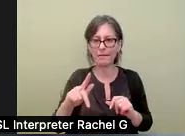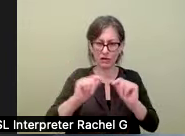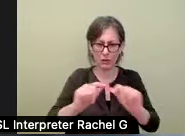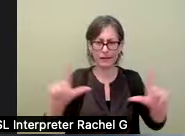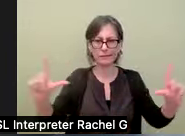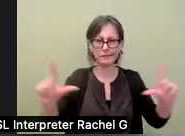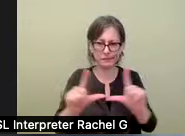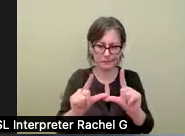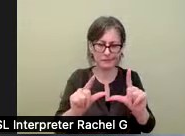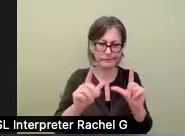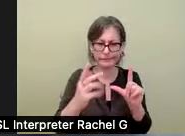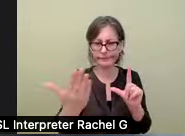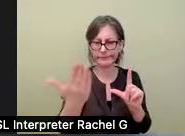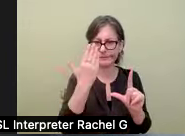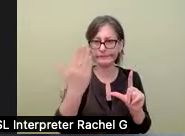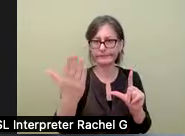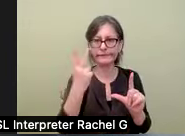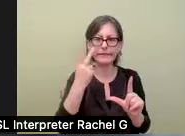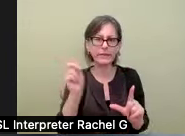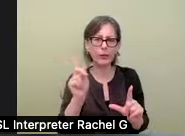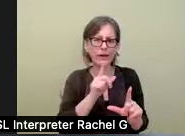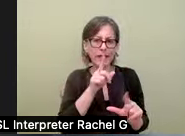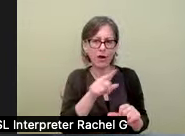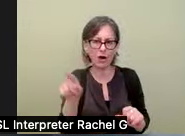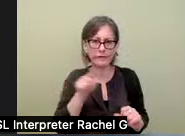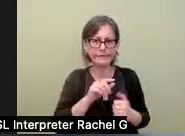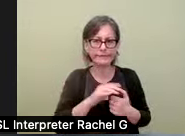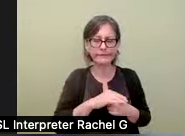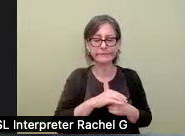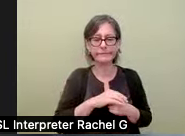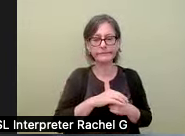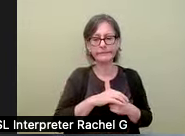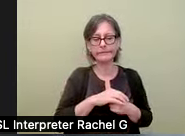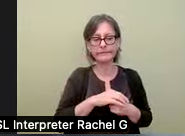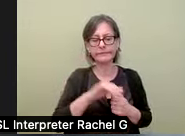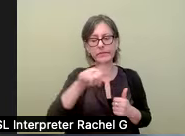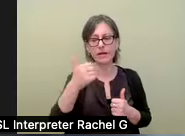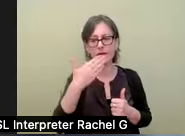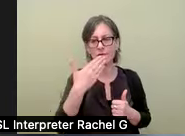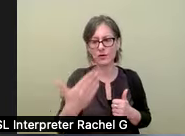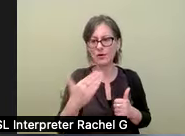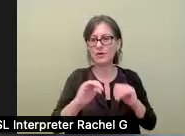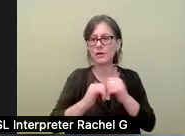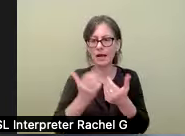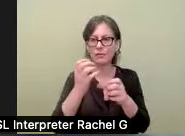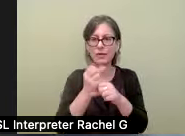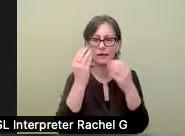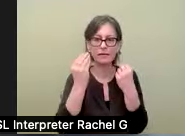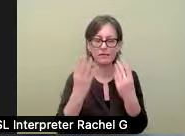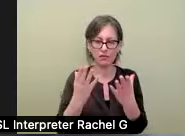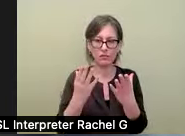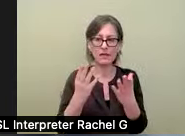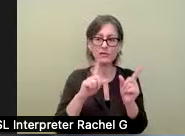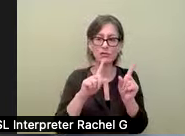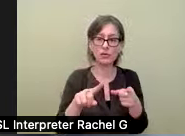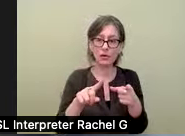and out and see kind of where exactly they go in your location. Another good way to get information is to go